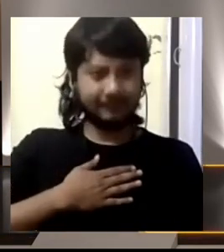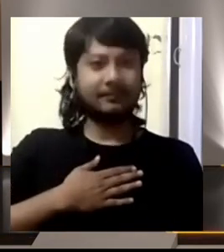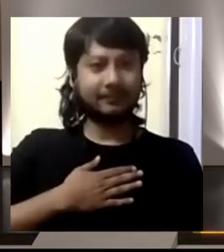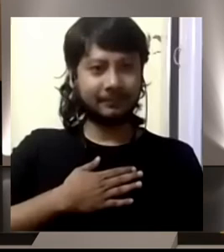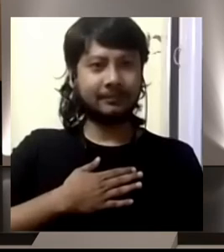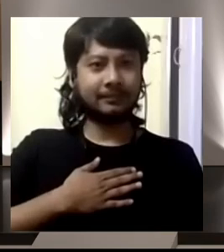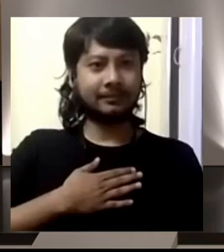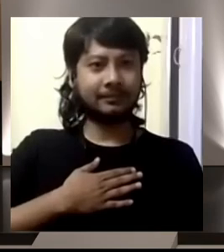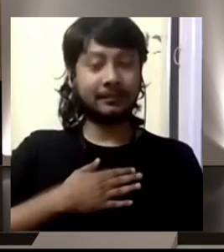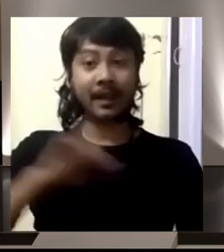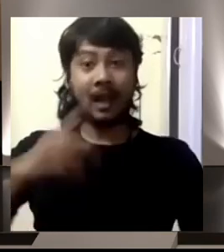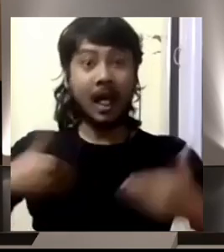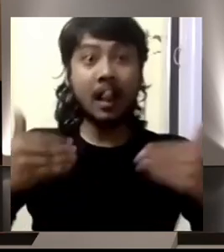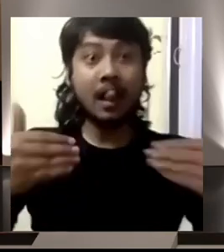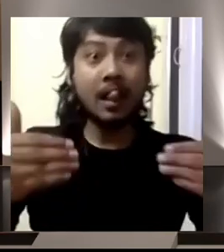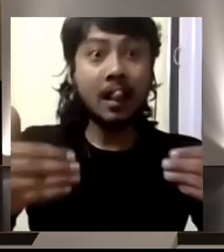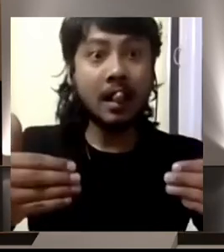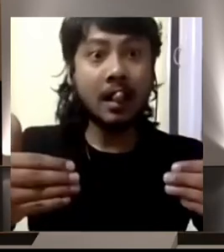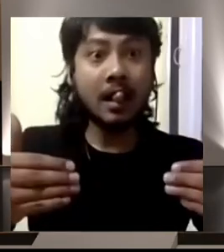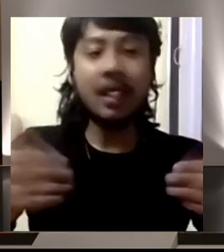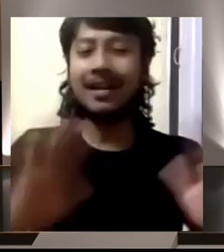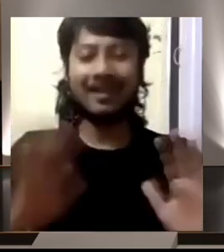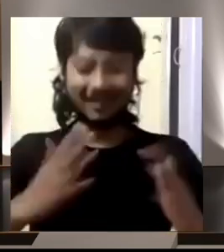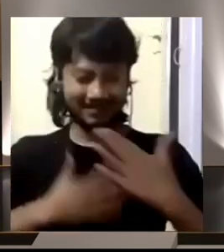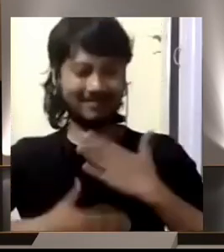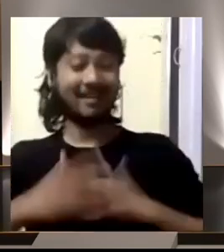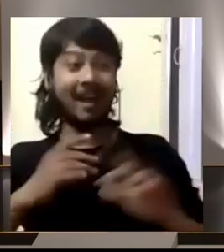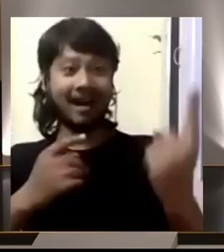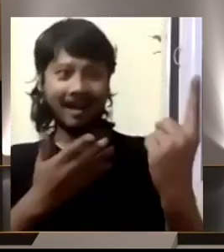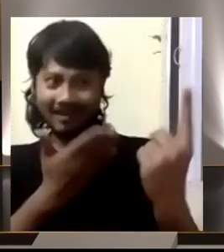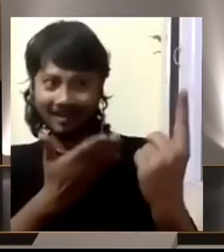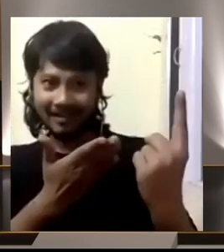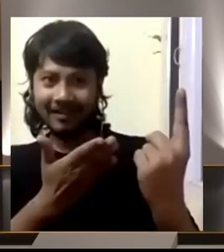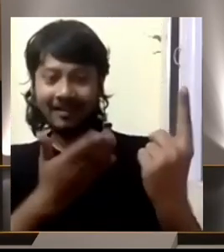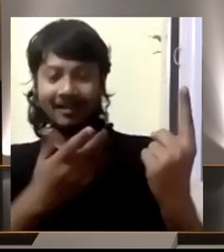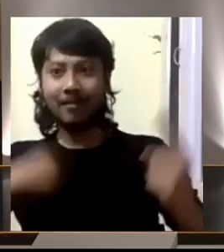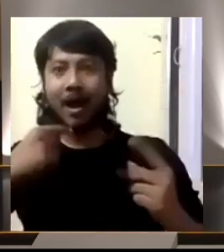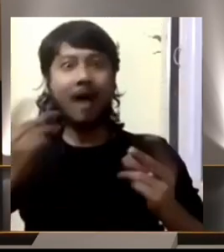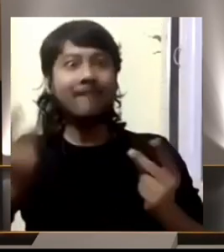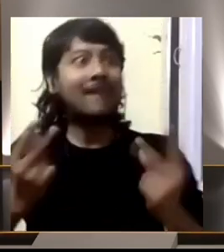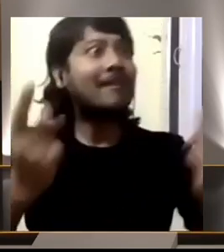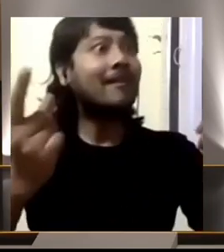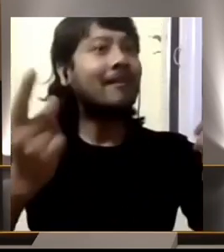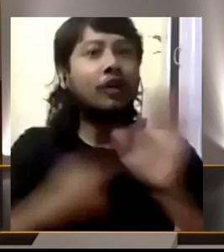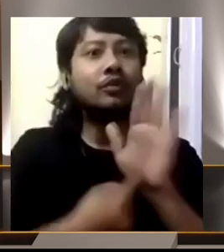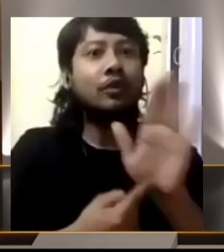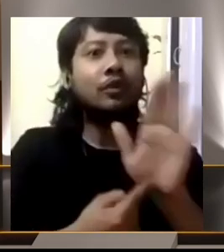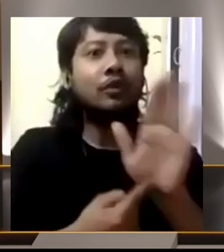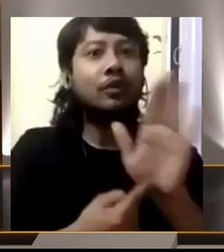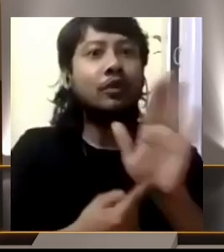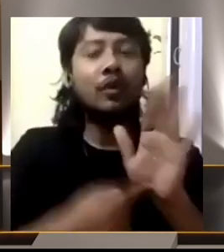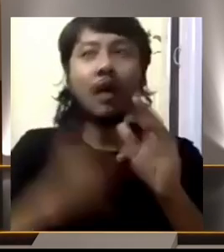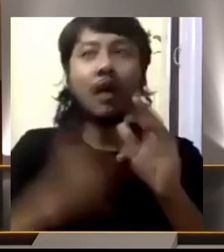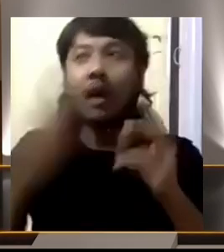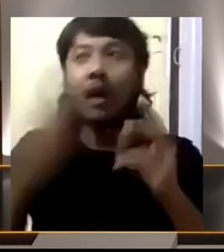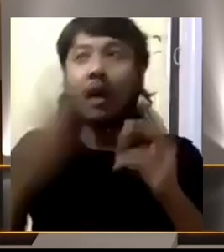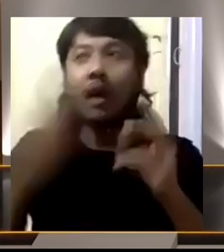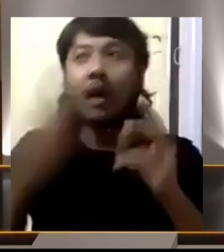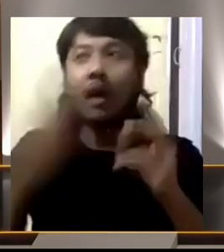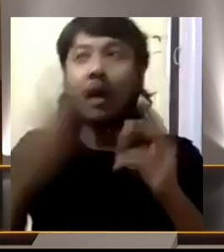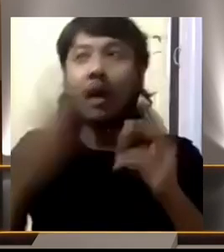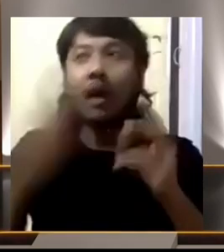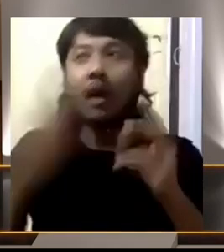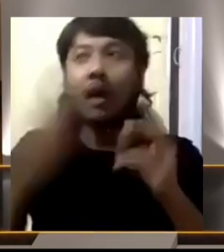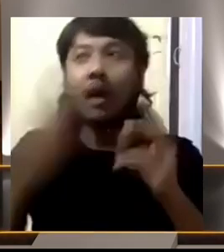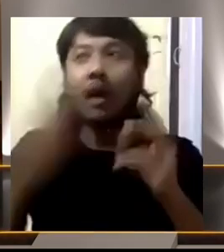can make a more worthy offering to the world. Now, all of this despacito, it turns out, is better for us